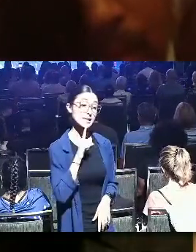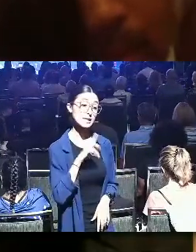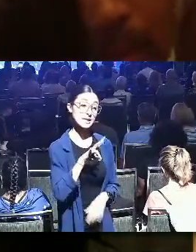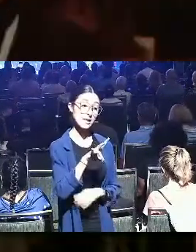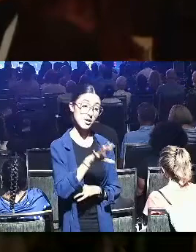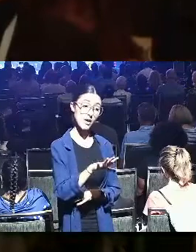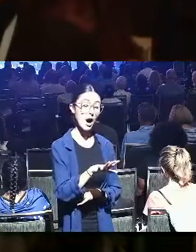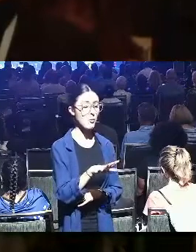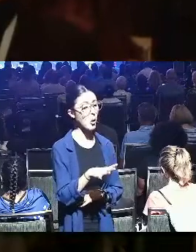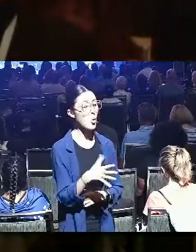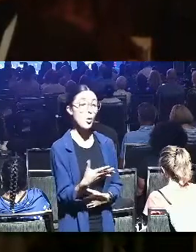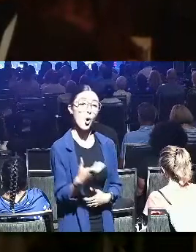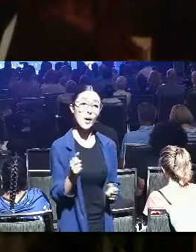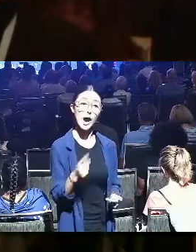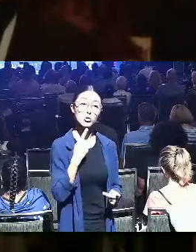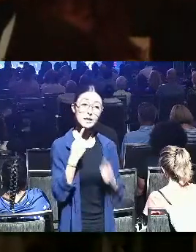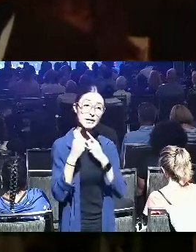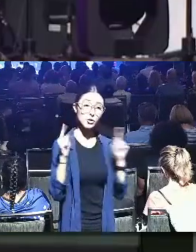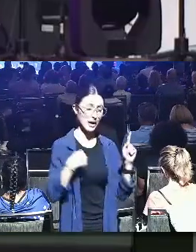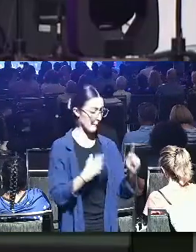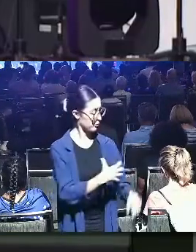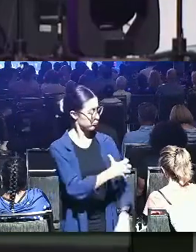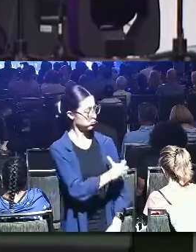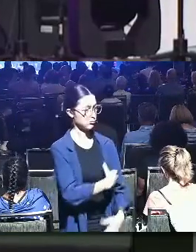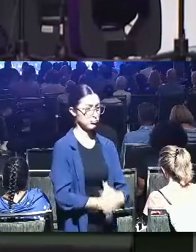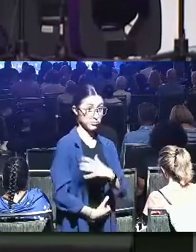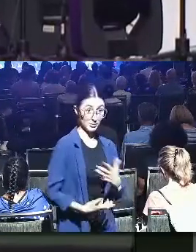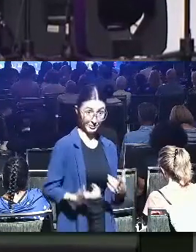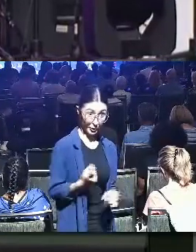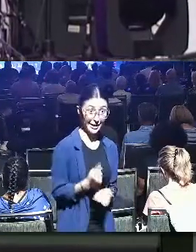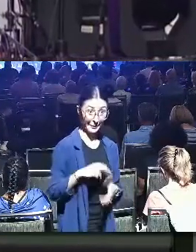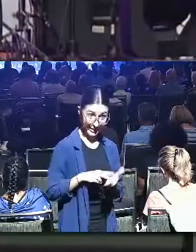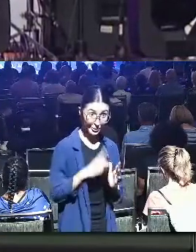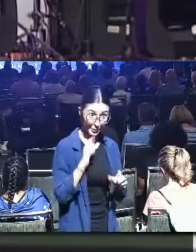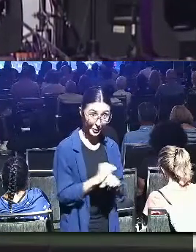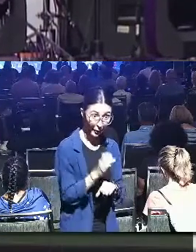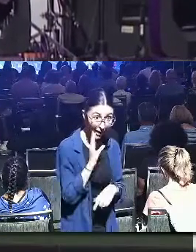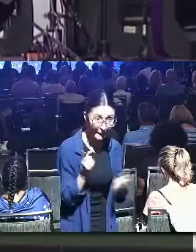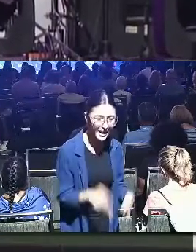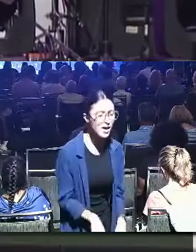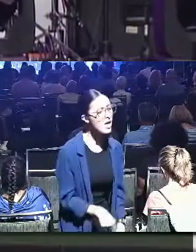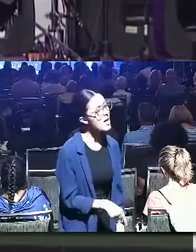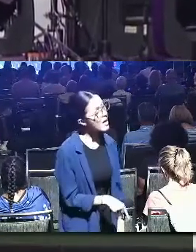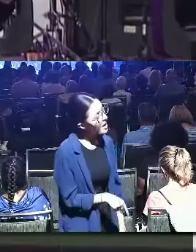She's like, yeah, stuff like that. But she goes, but let's be more spiritual about it, amen?